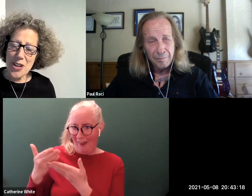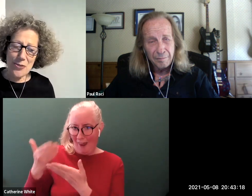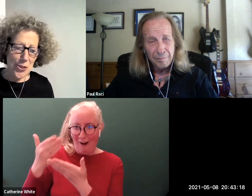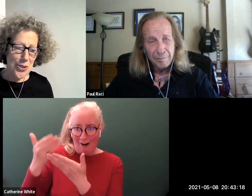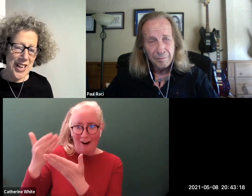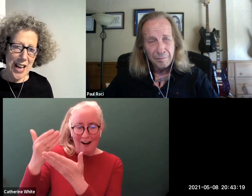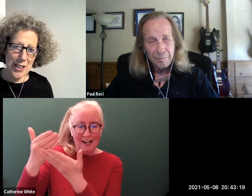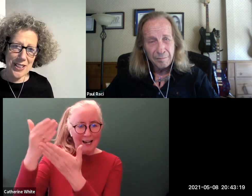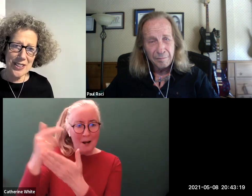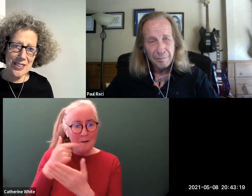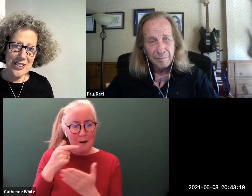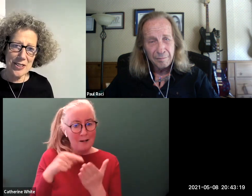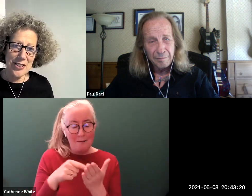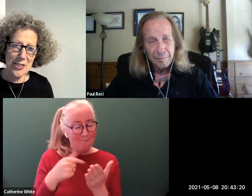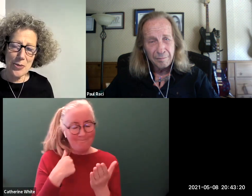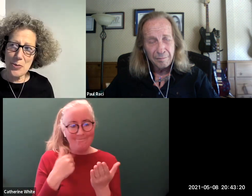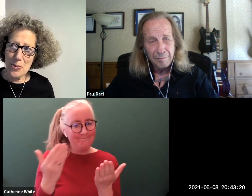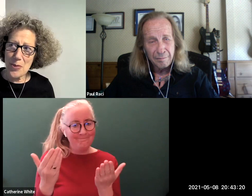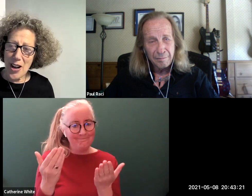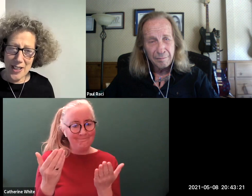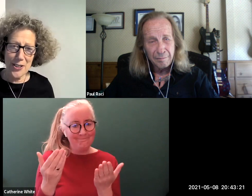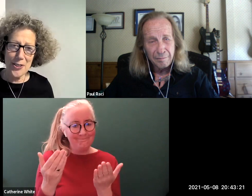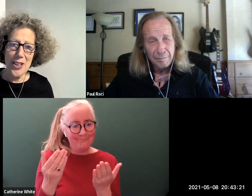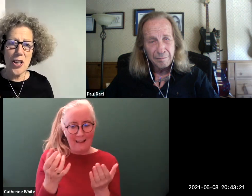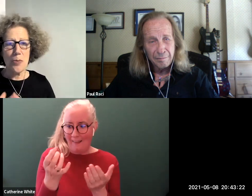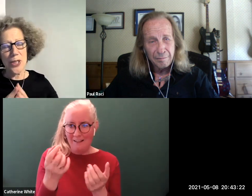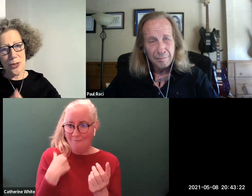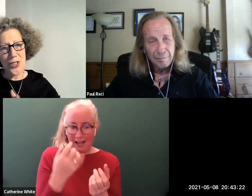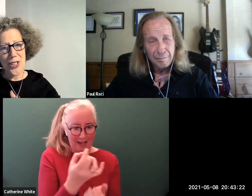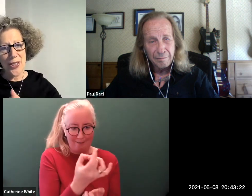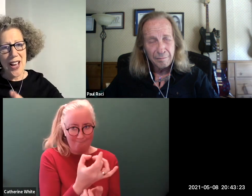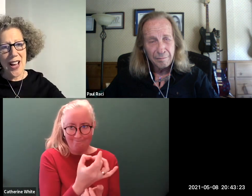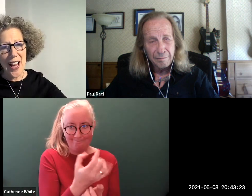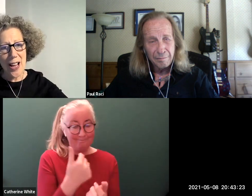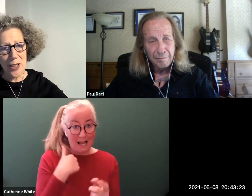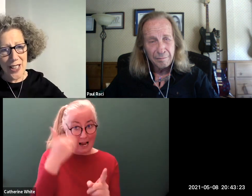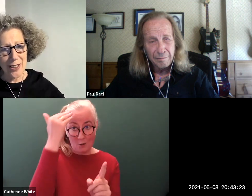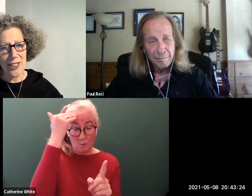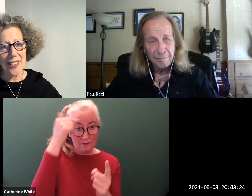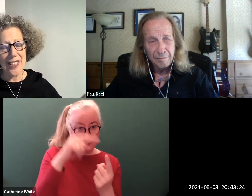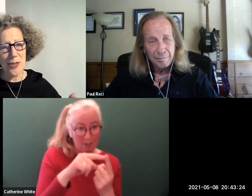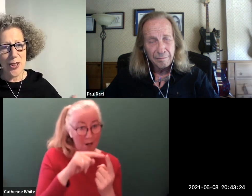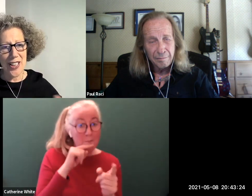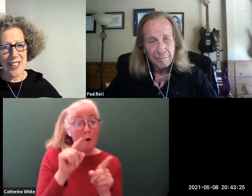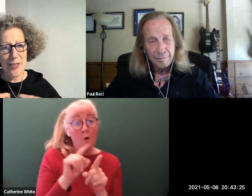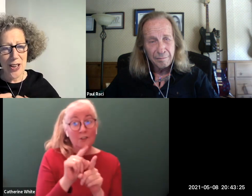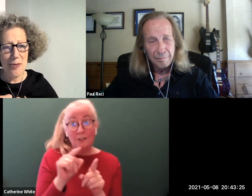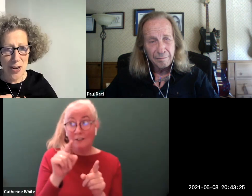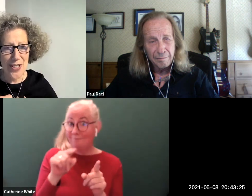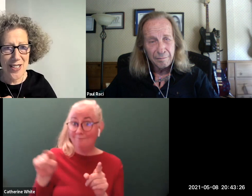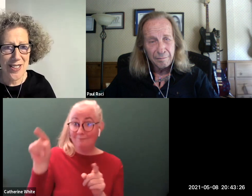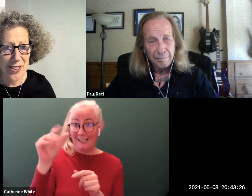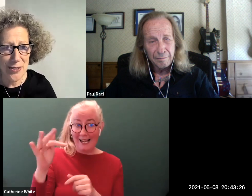it's reinforcing how little I know, but also how little, if you like, if